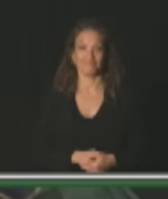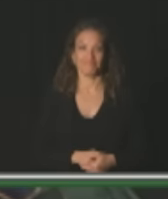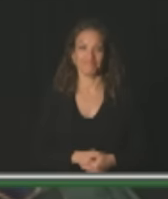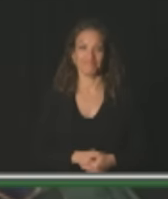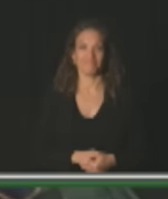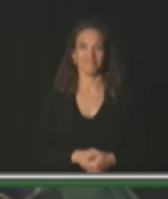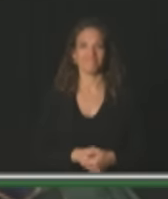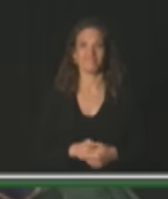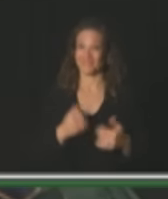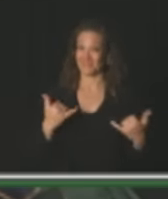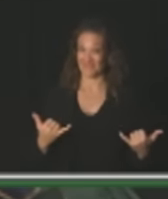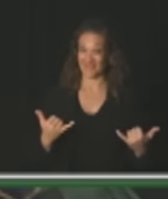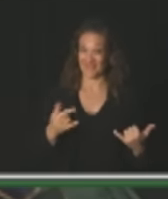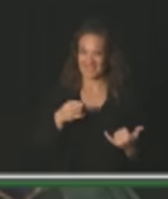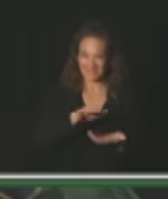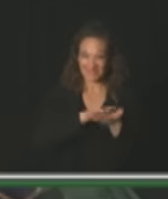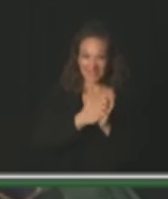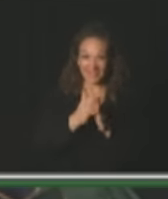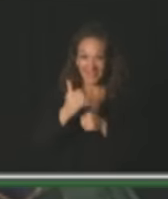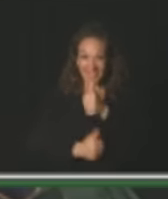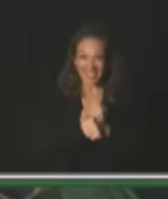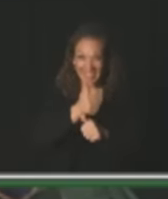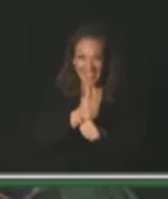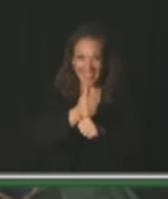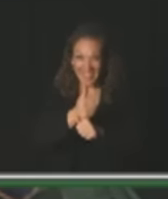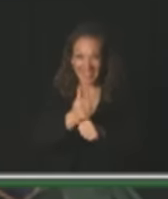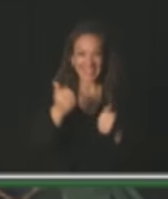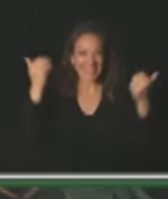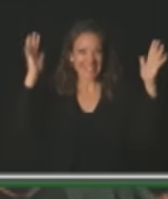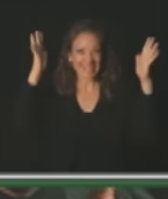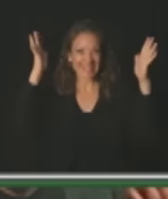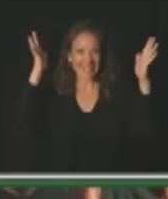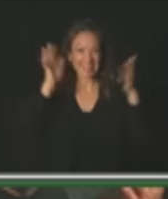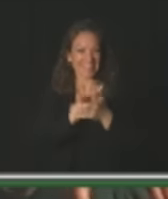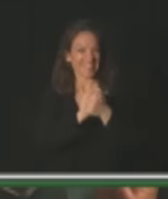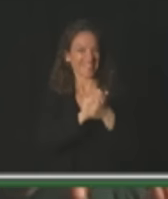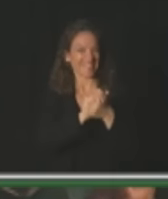Your alumni, congratulations, you made it.